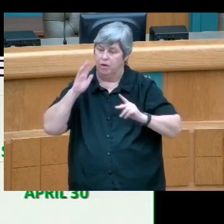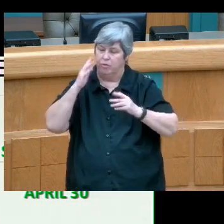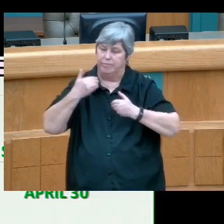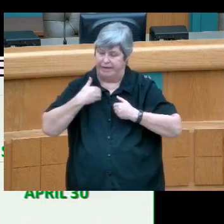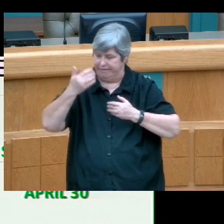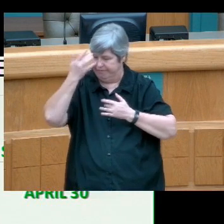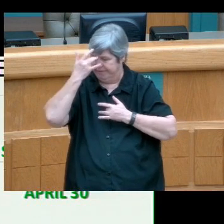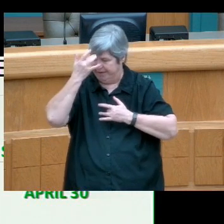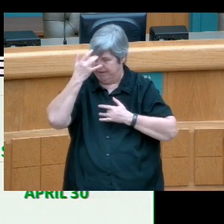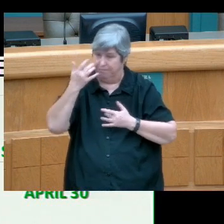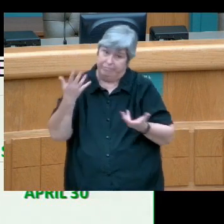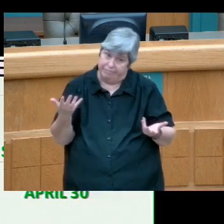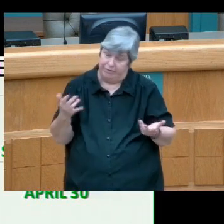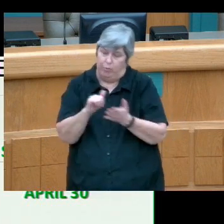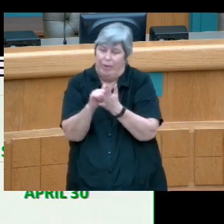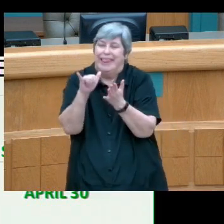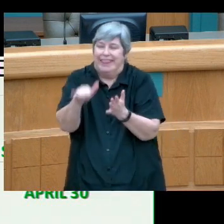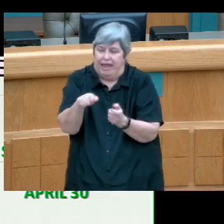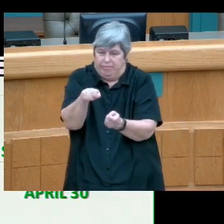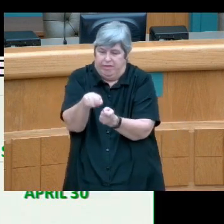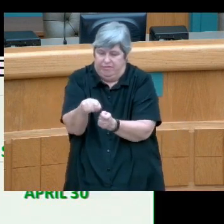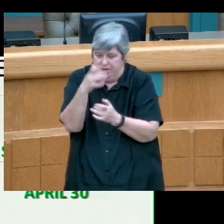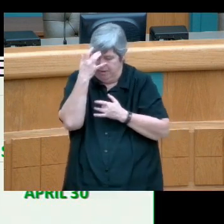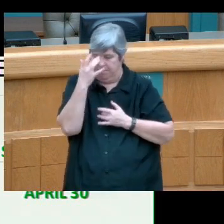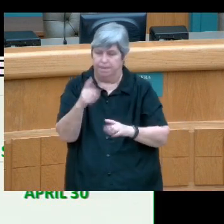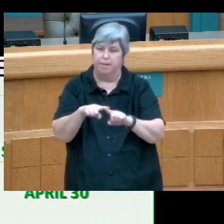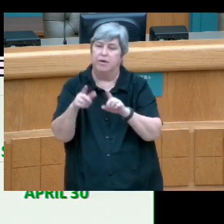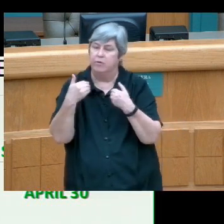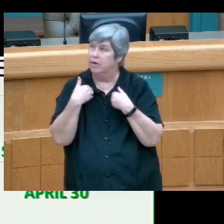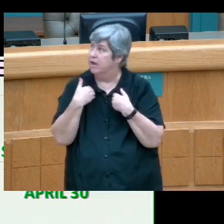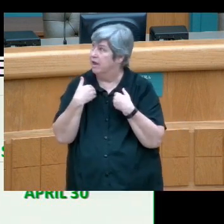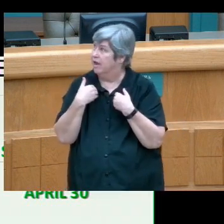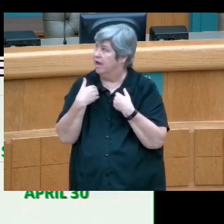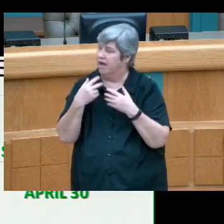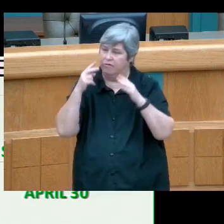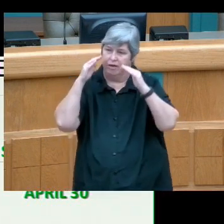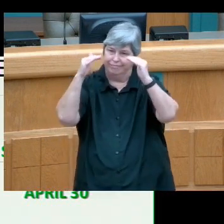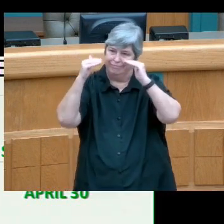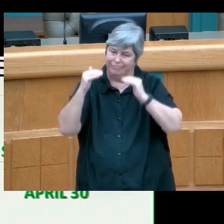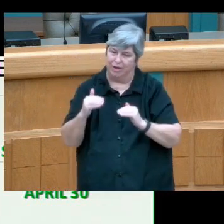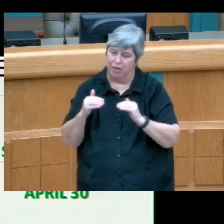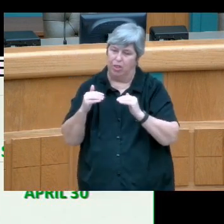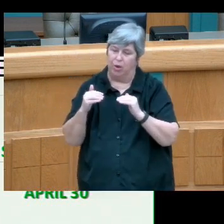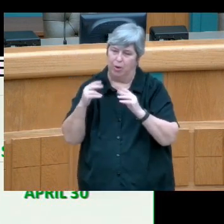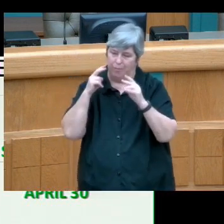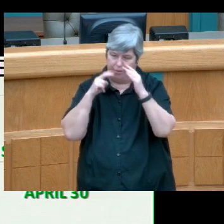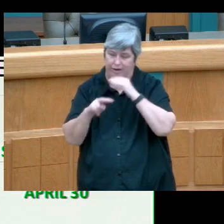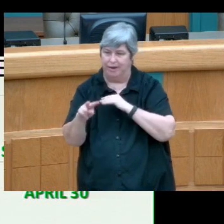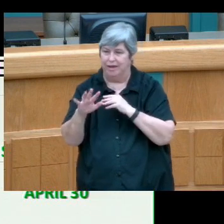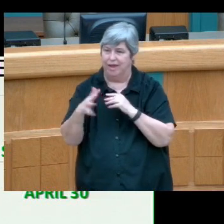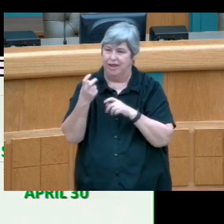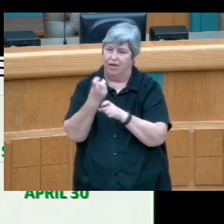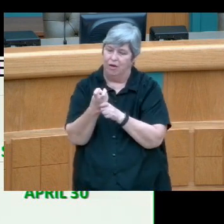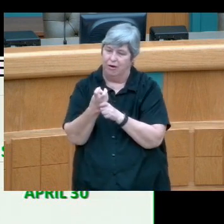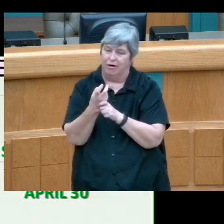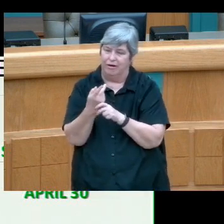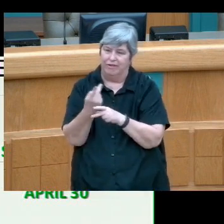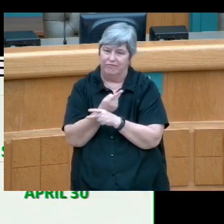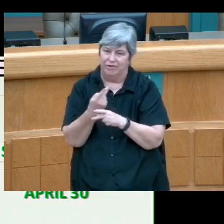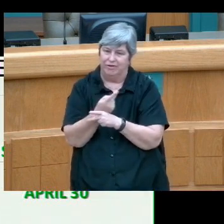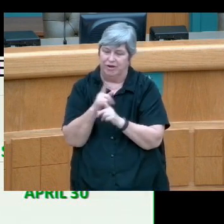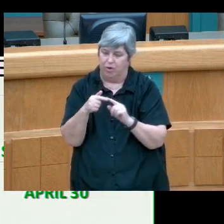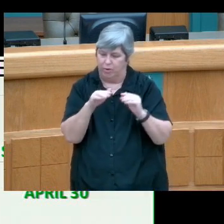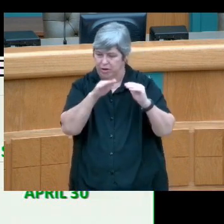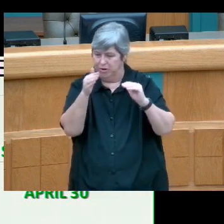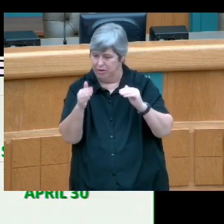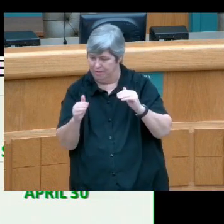infected. But we do have a very low level prediction, and that's where things get kind of hard to predict when you're down there